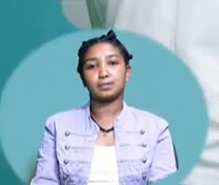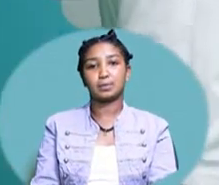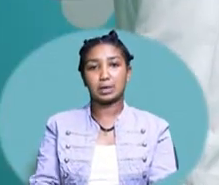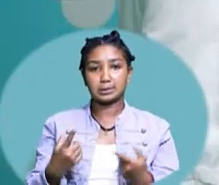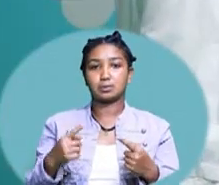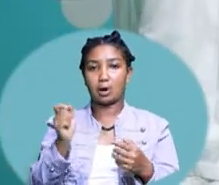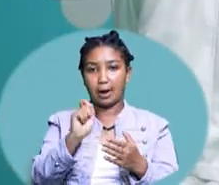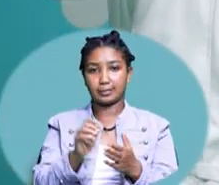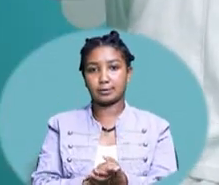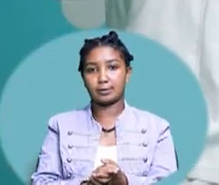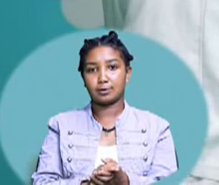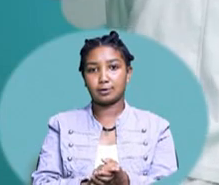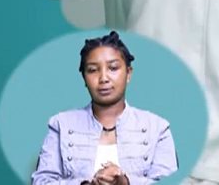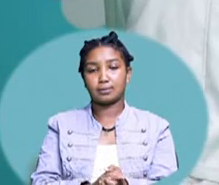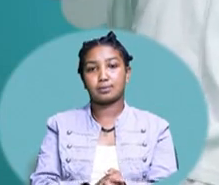Let's write force